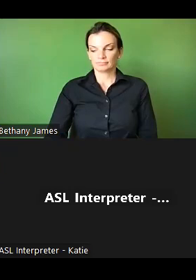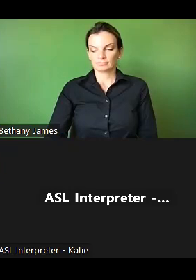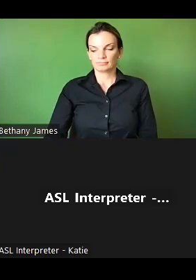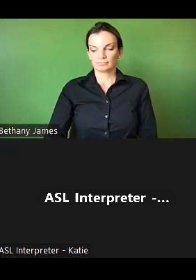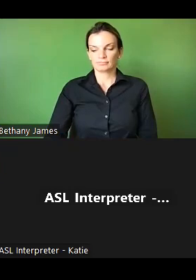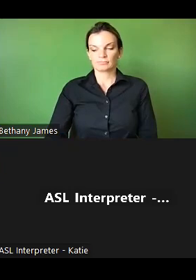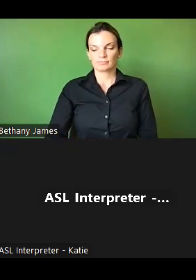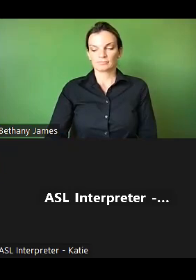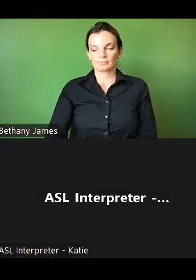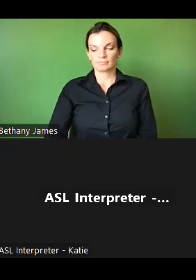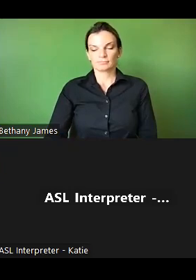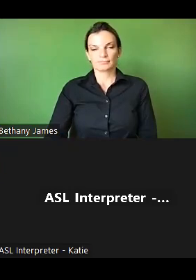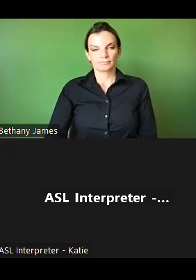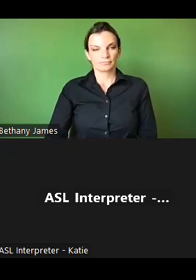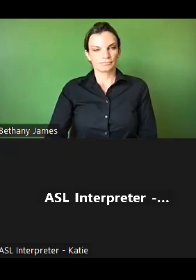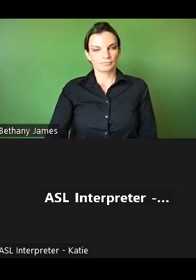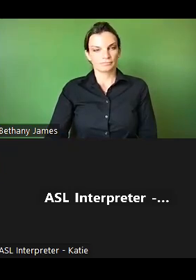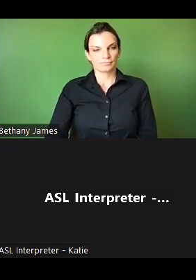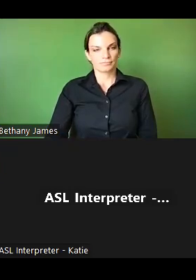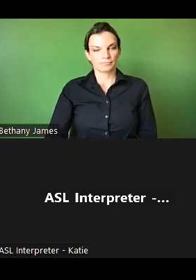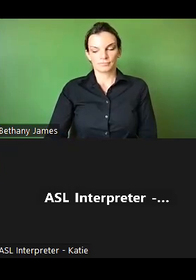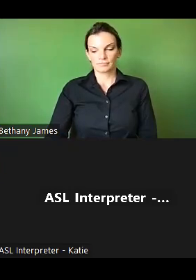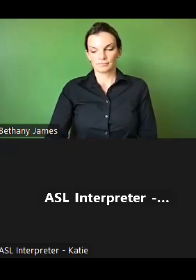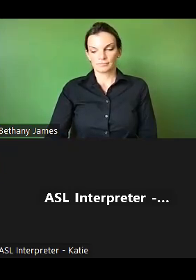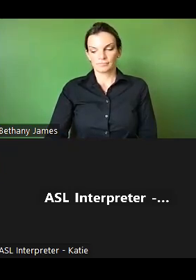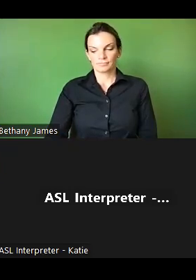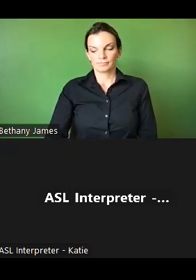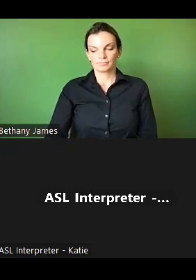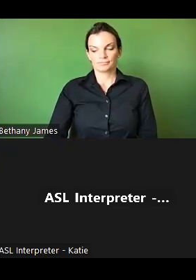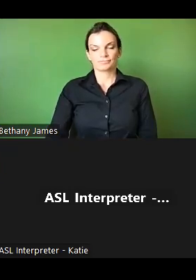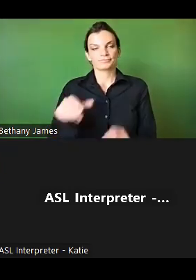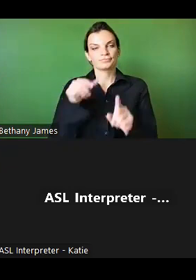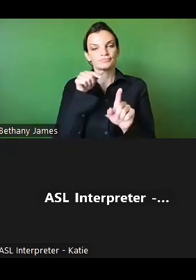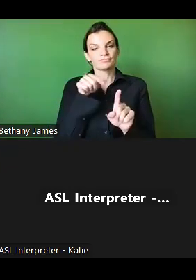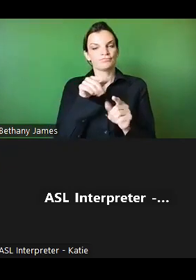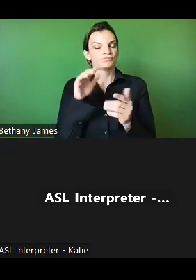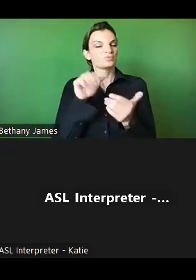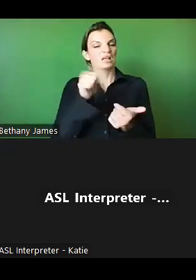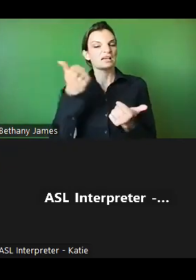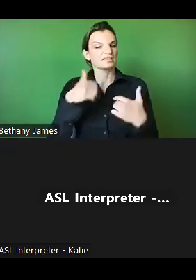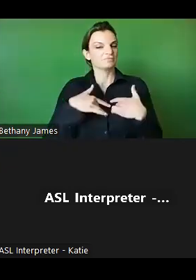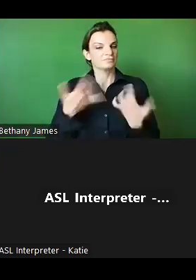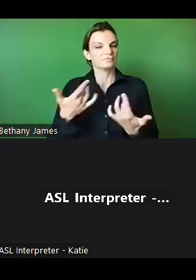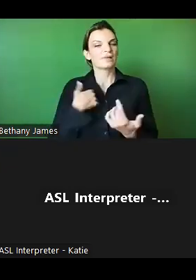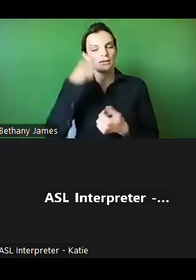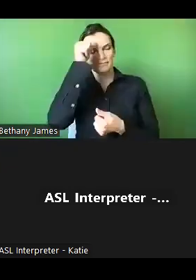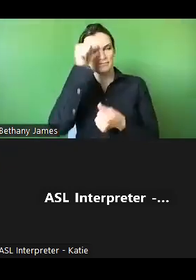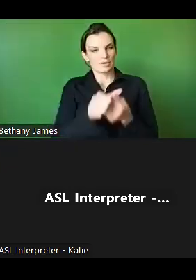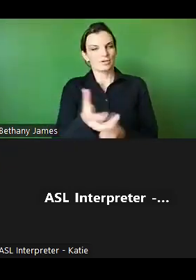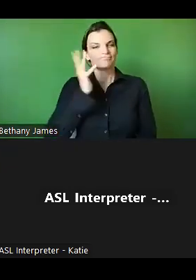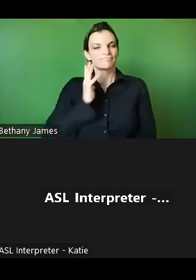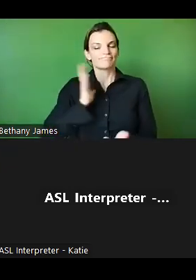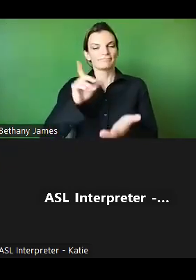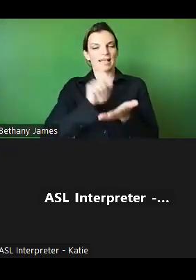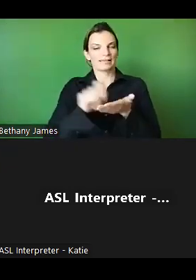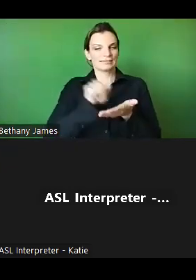Along those, a related concern that came up was, I recalled an essay from several years ago